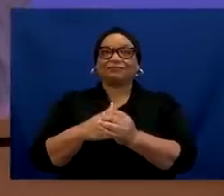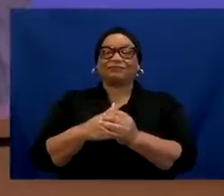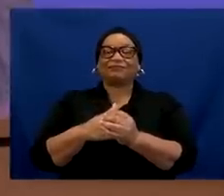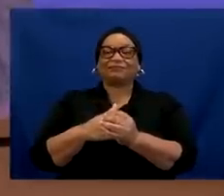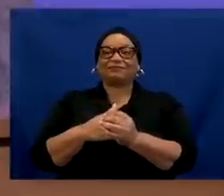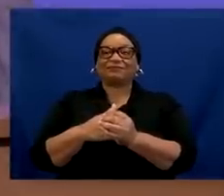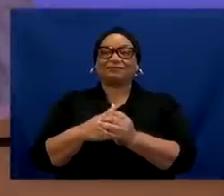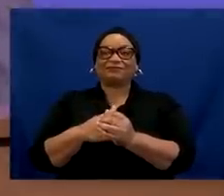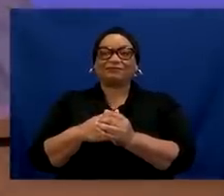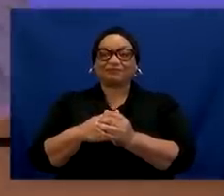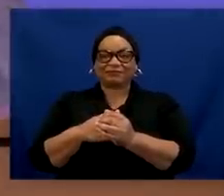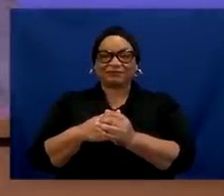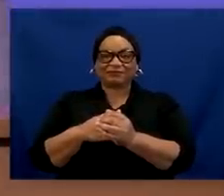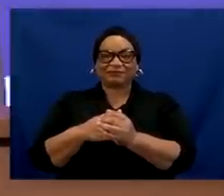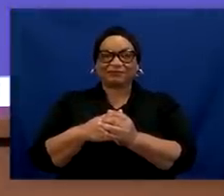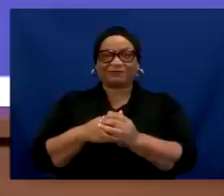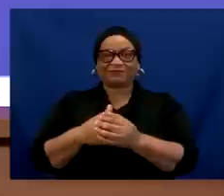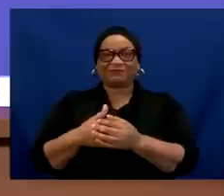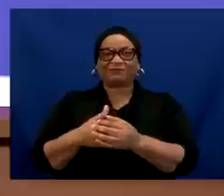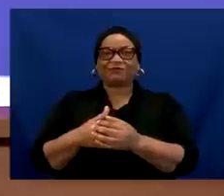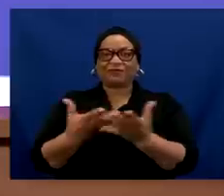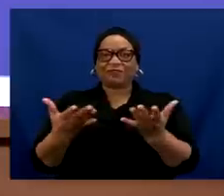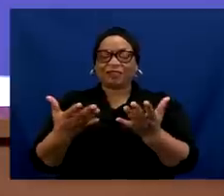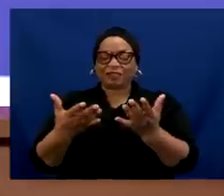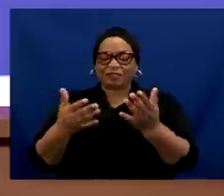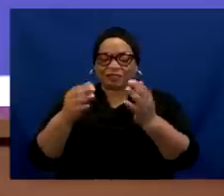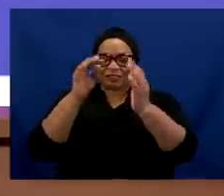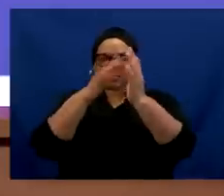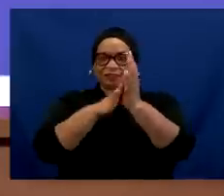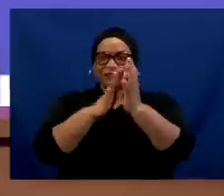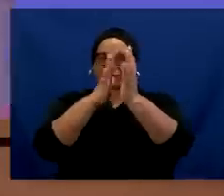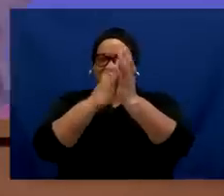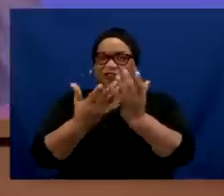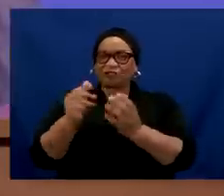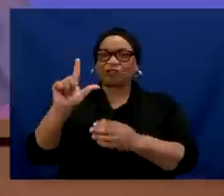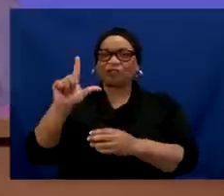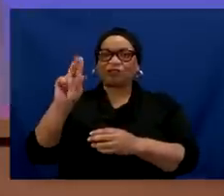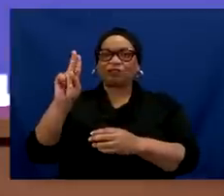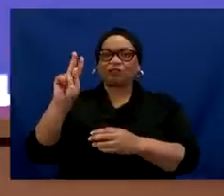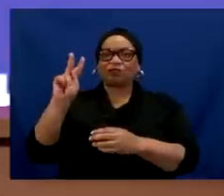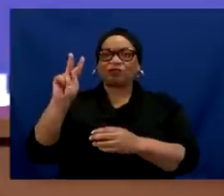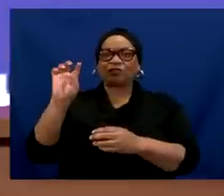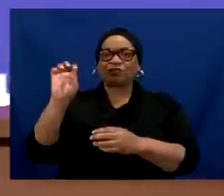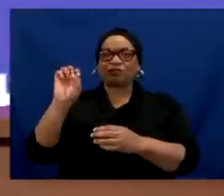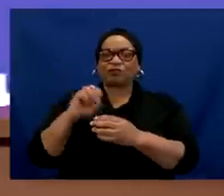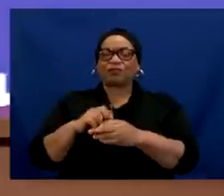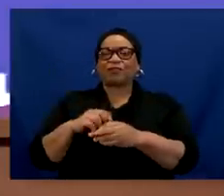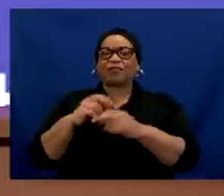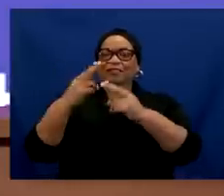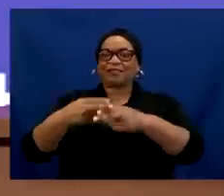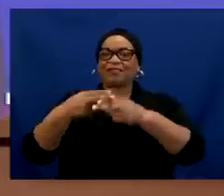let's see what the gospel writer Luke has to say about the name Jesus.